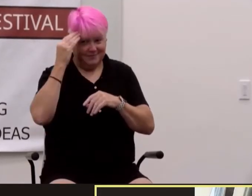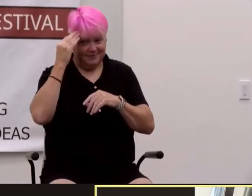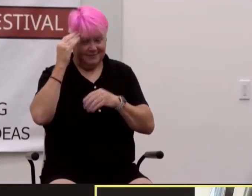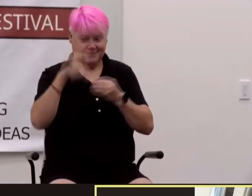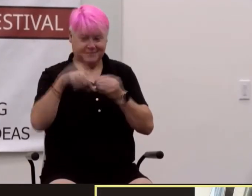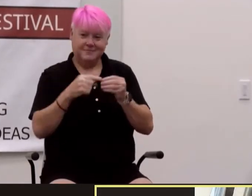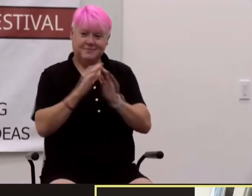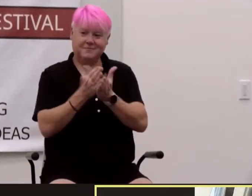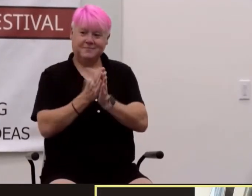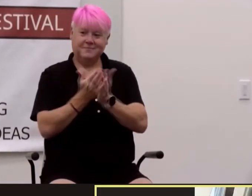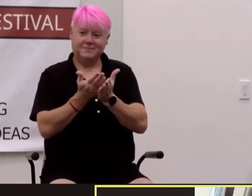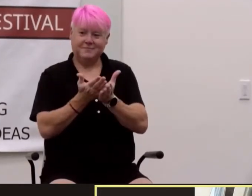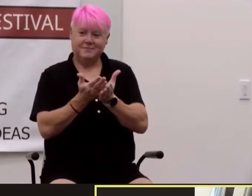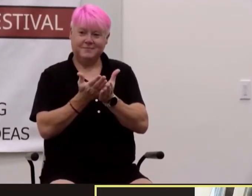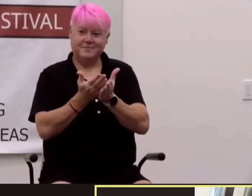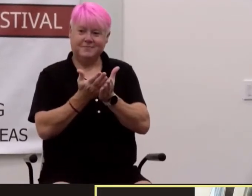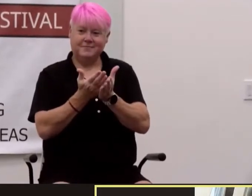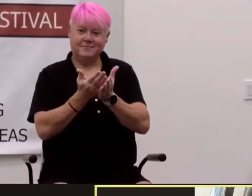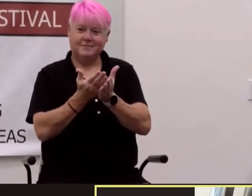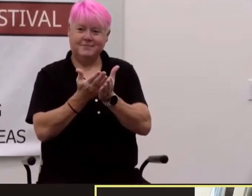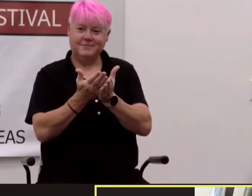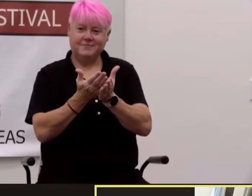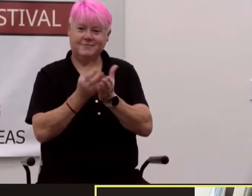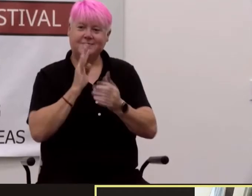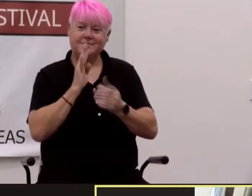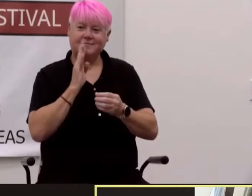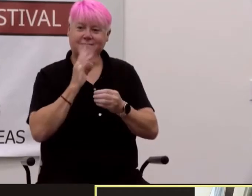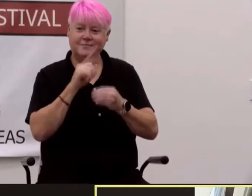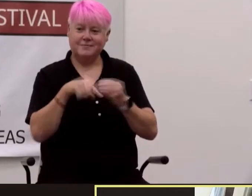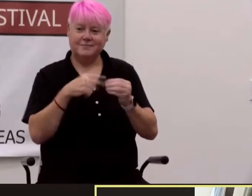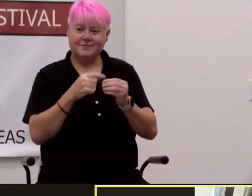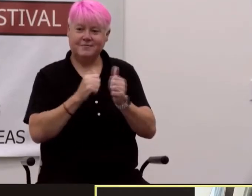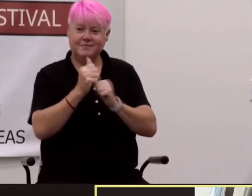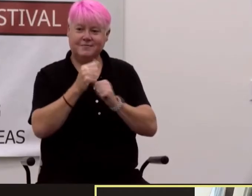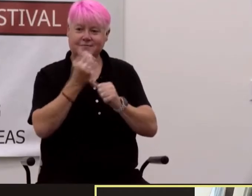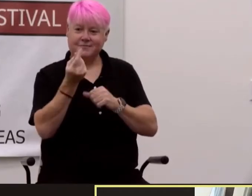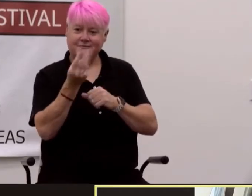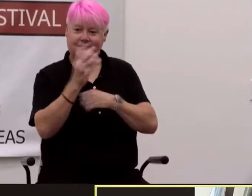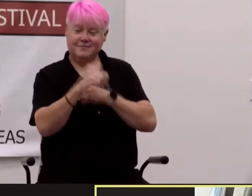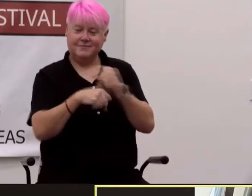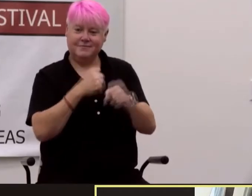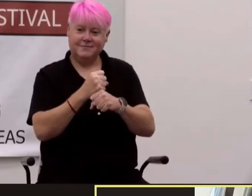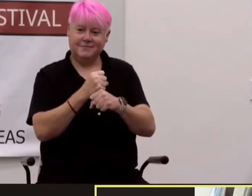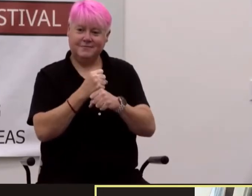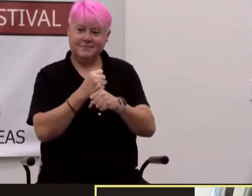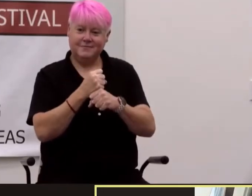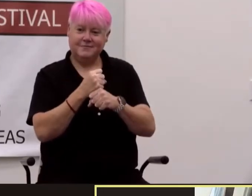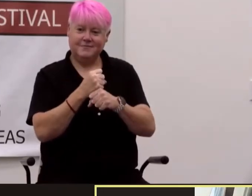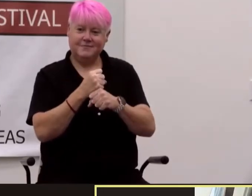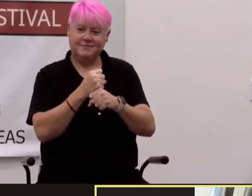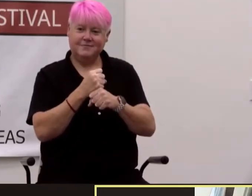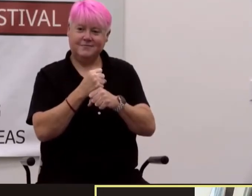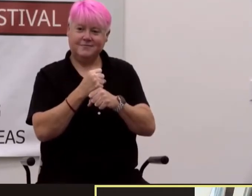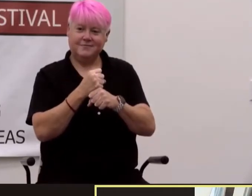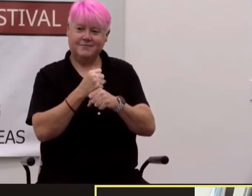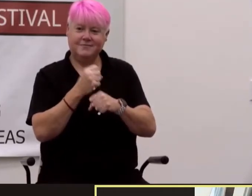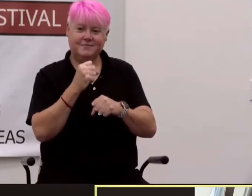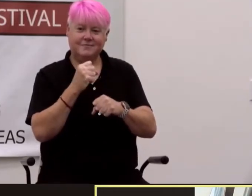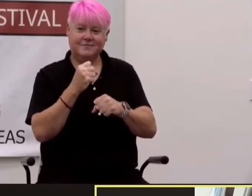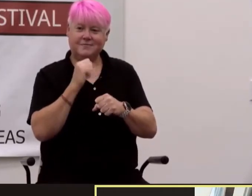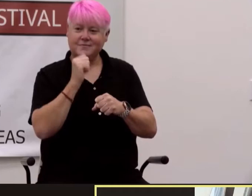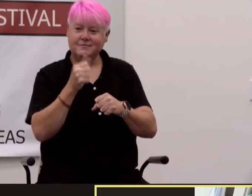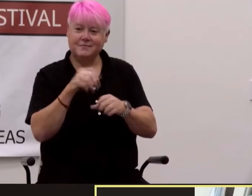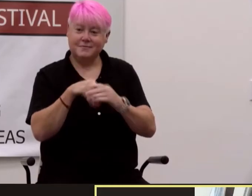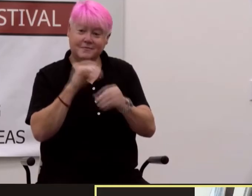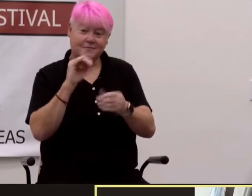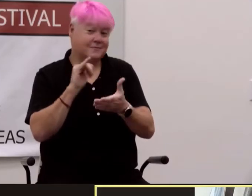think as we've been talking over the past few years about this, and I shouldn't say a few years, it hasn't been out that long, but still, I